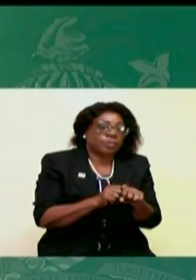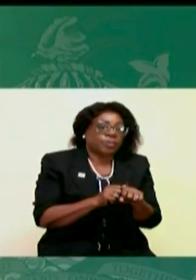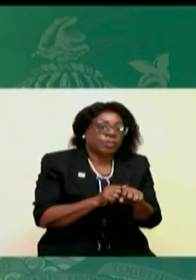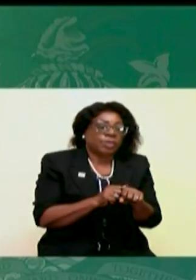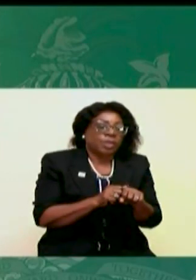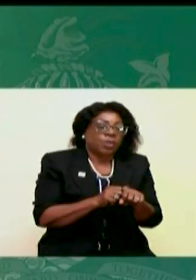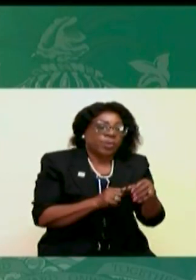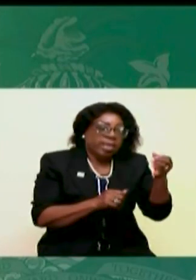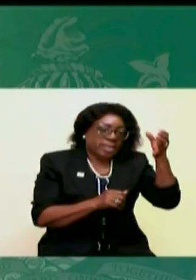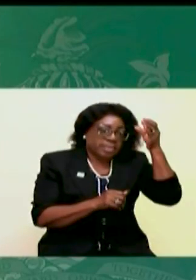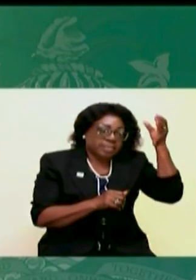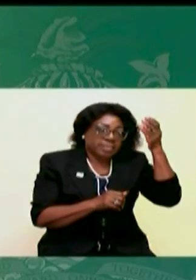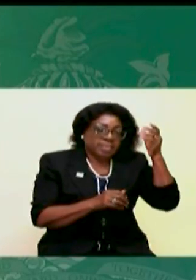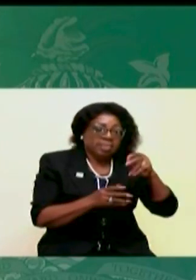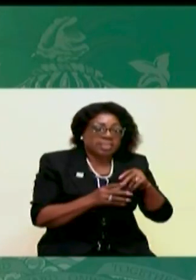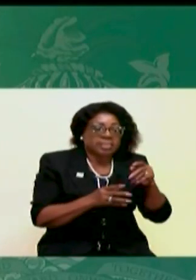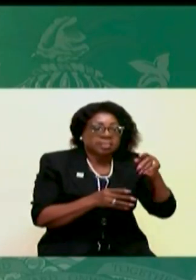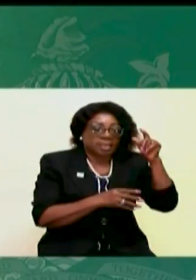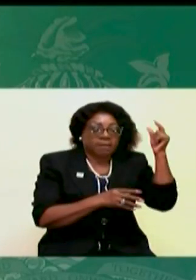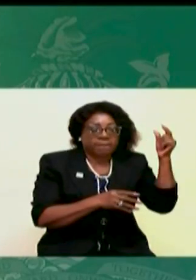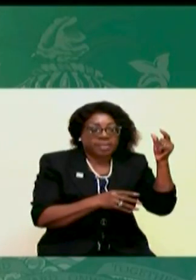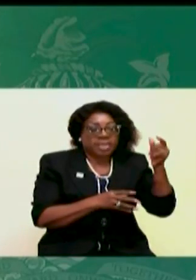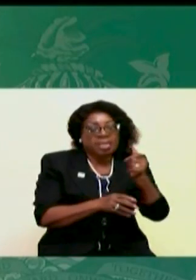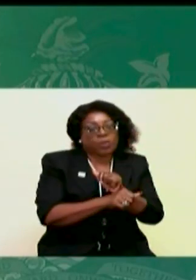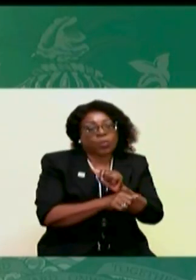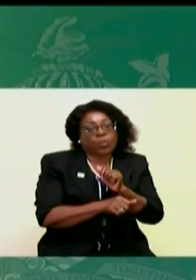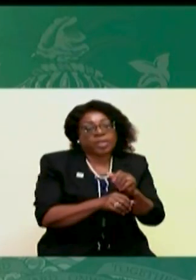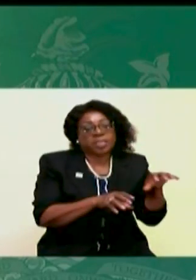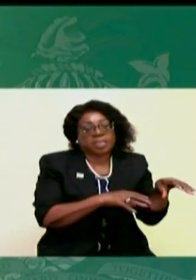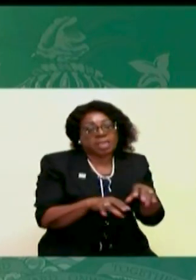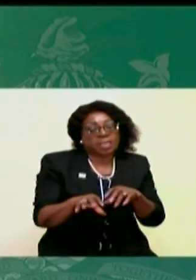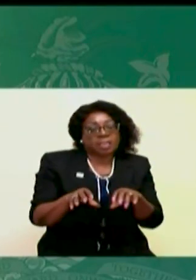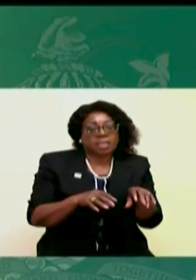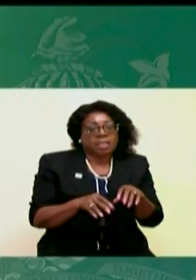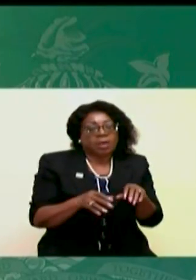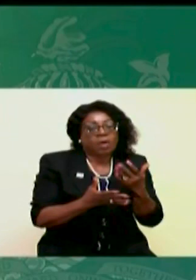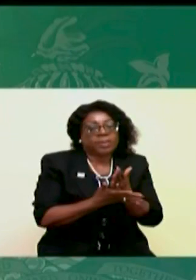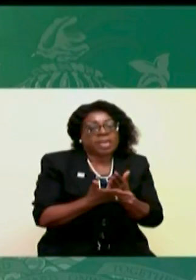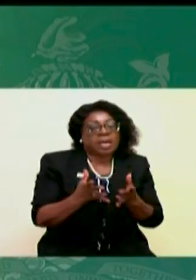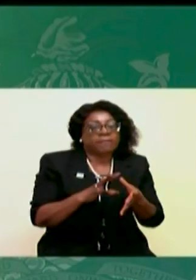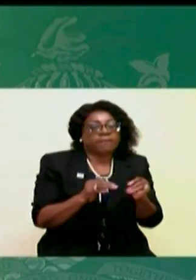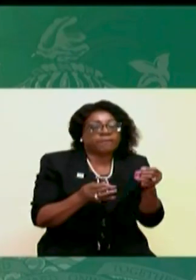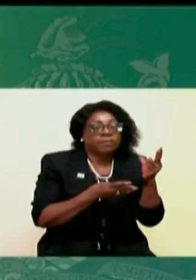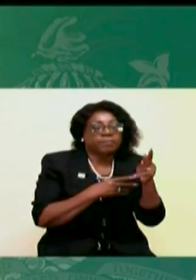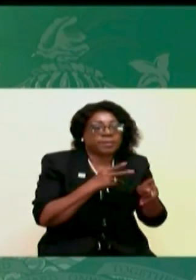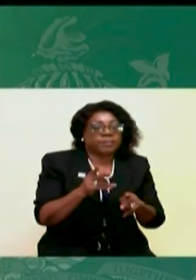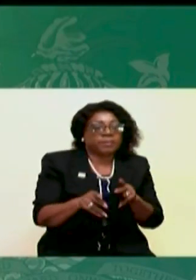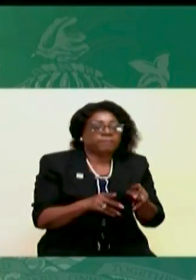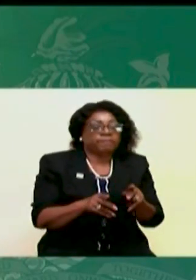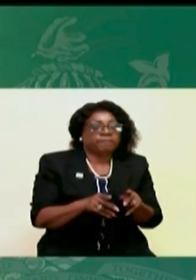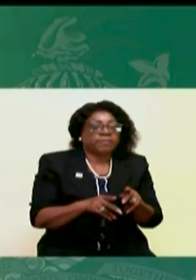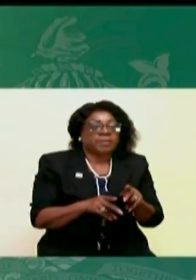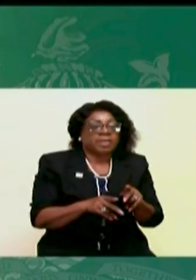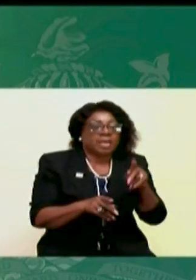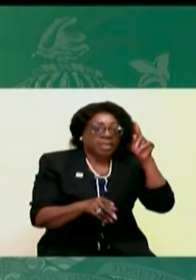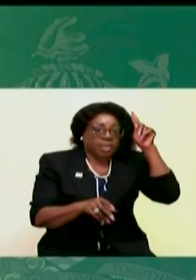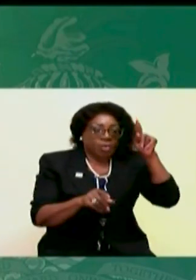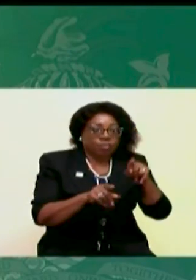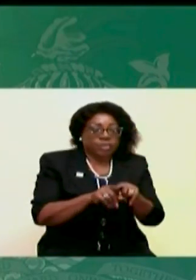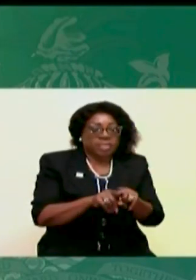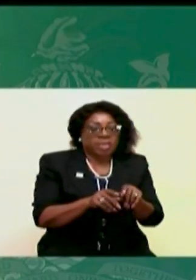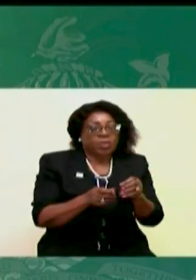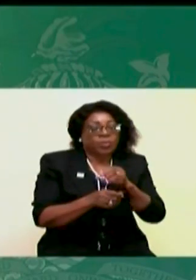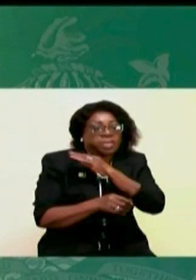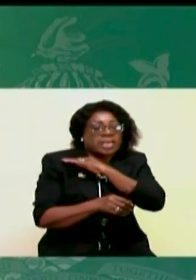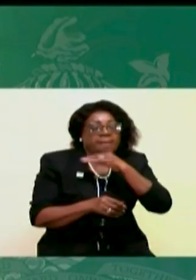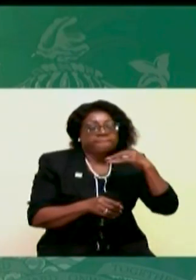I consider this Davis administration and the work done on behalf of the people, I concur with the member for Central and